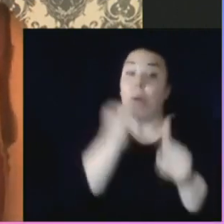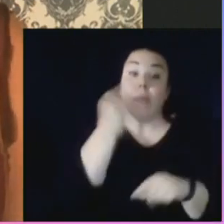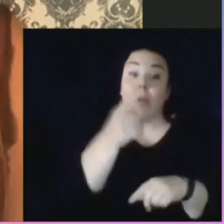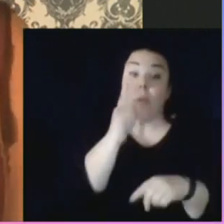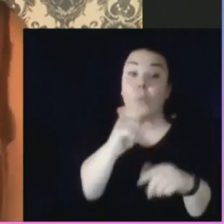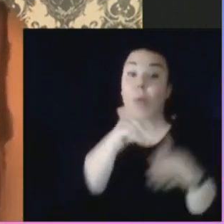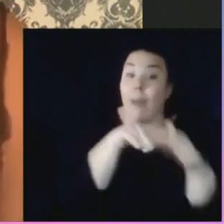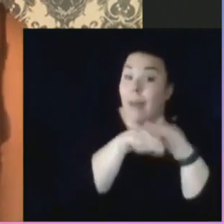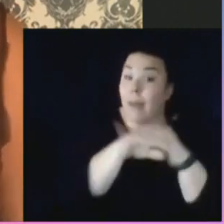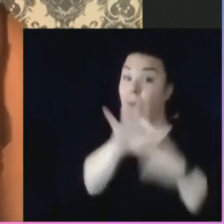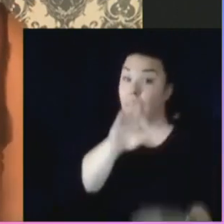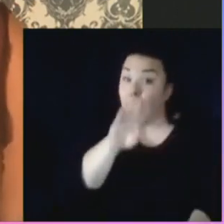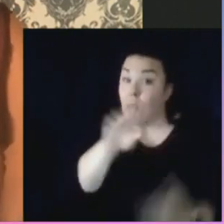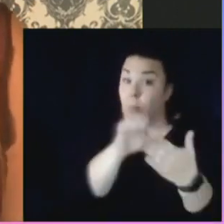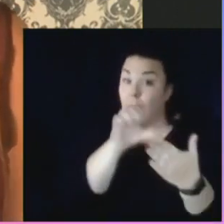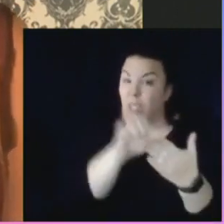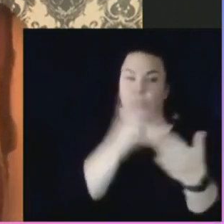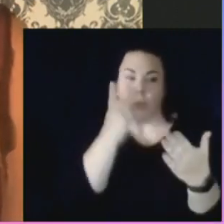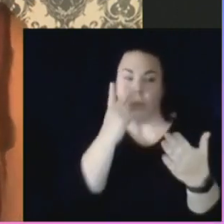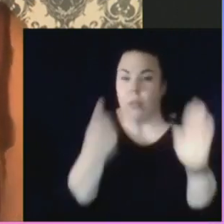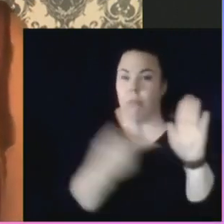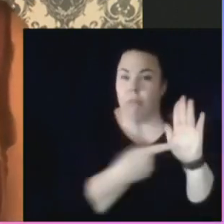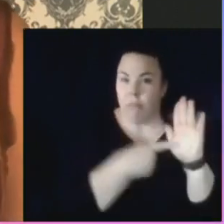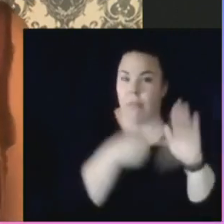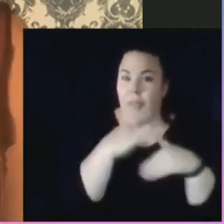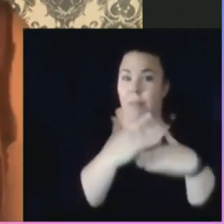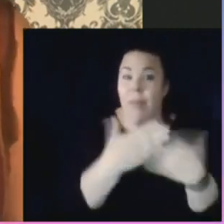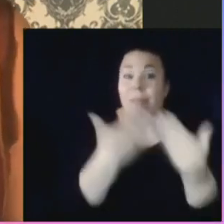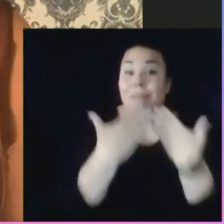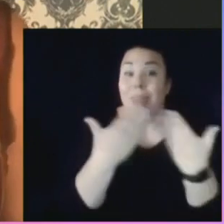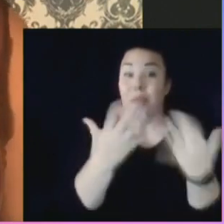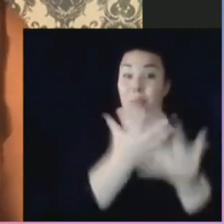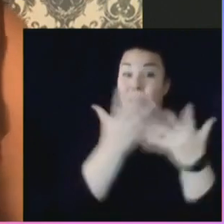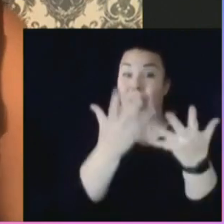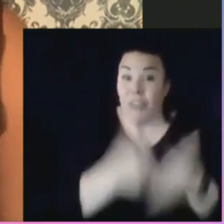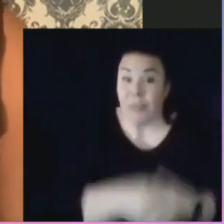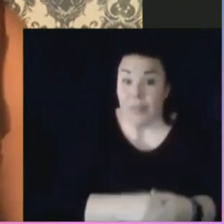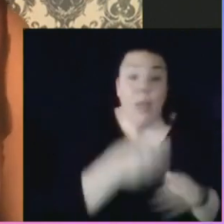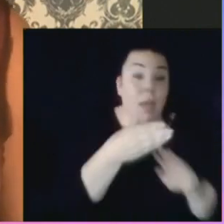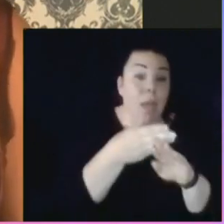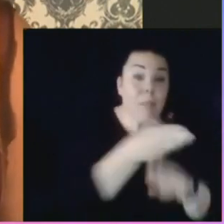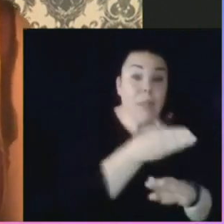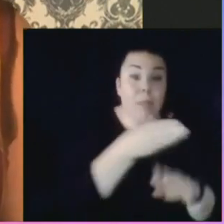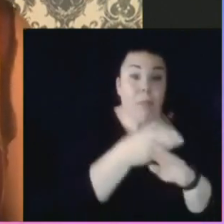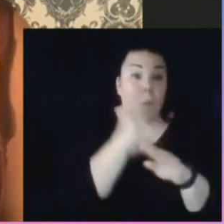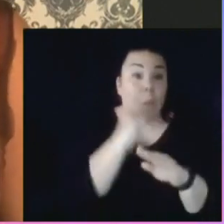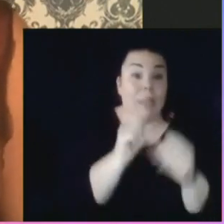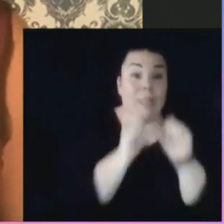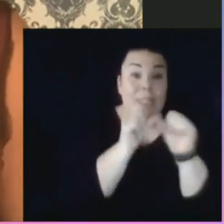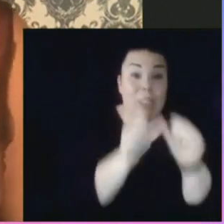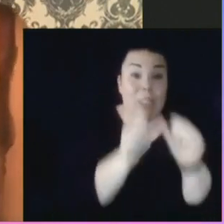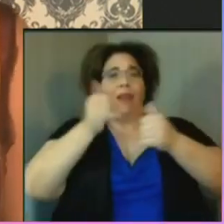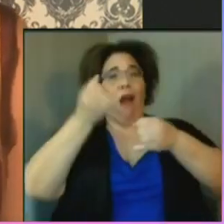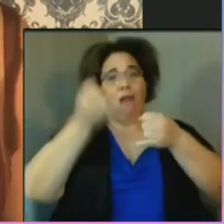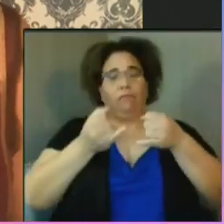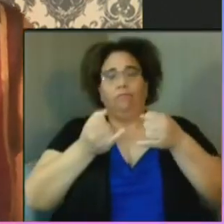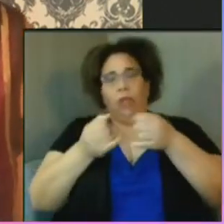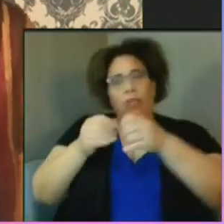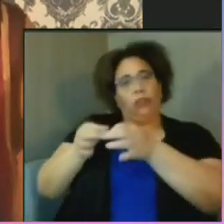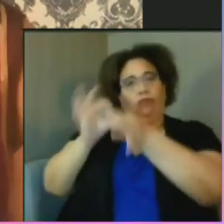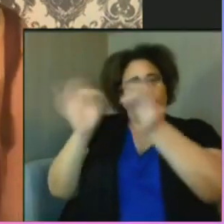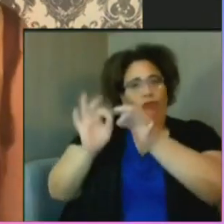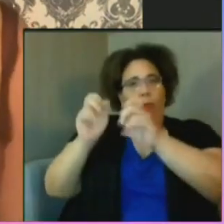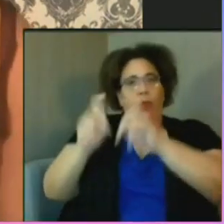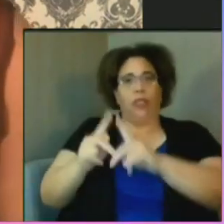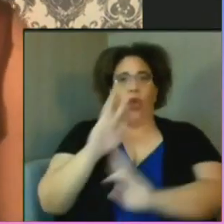can also see it there. Thank you so much. Before we move on to our last, but definitely not least, Richie Shazam, there I go